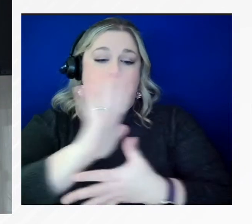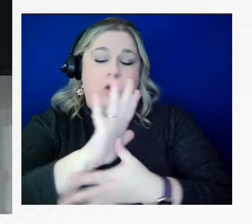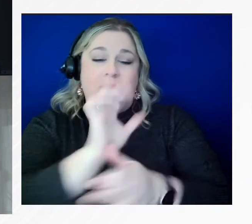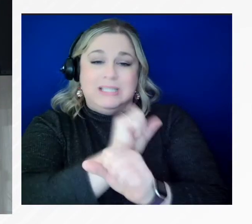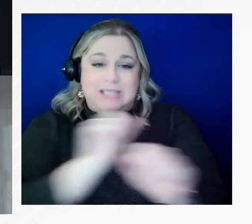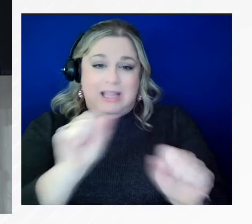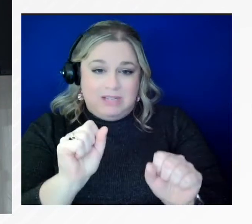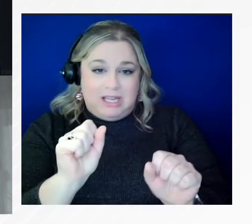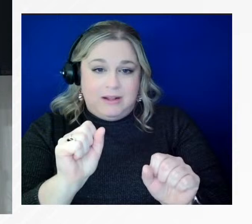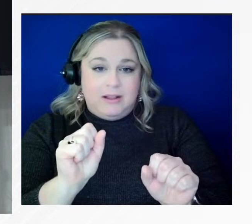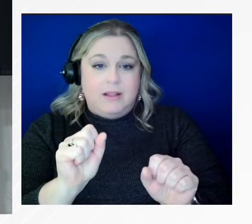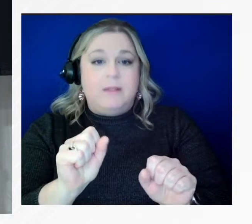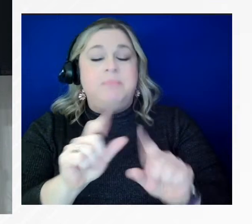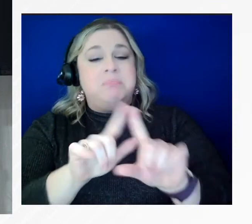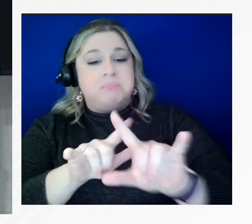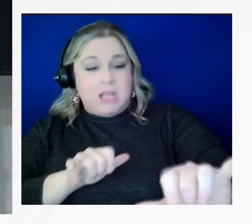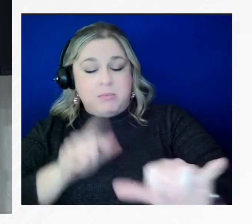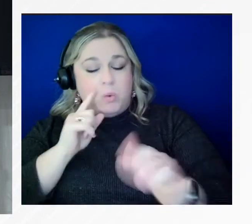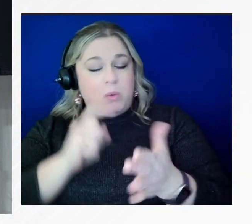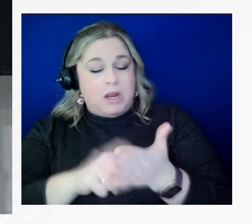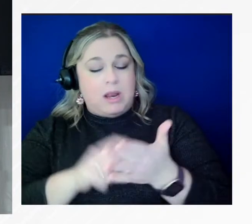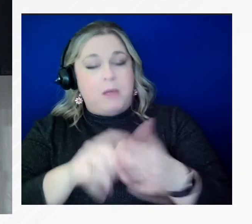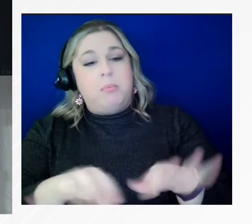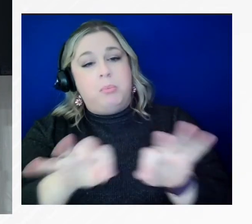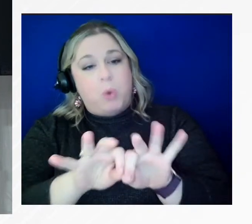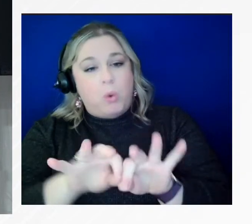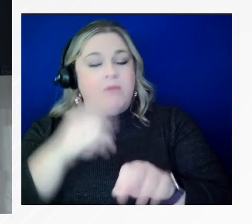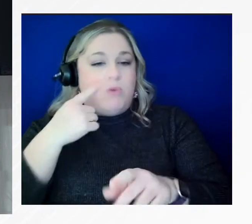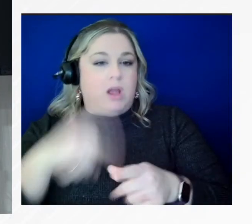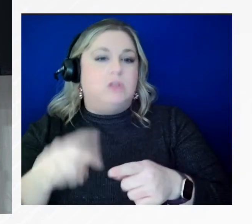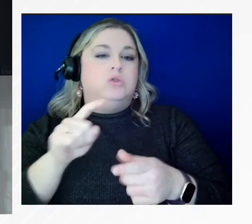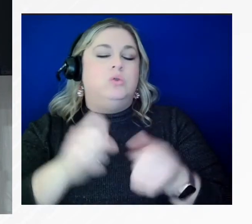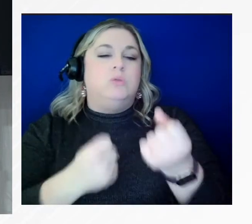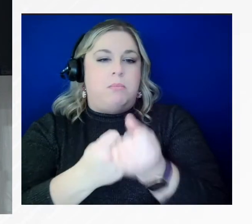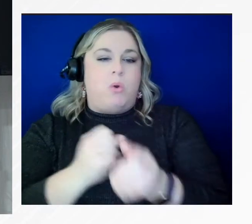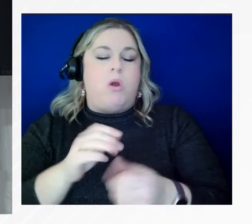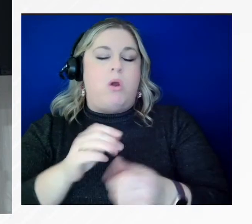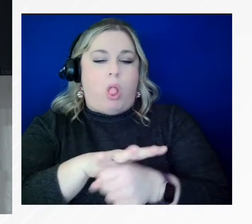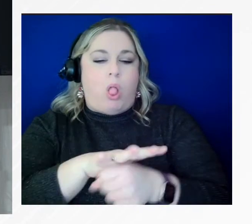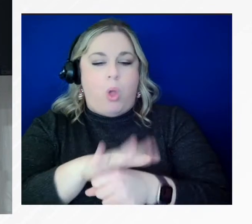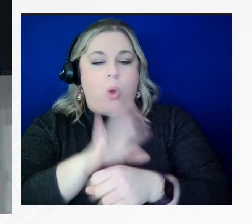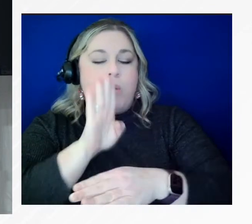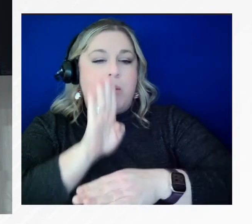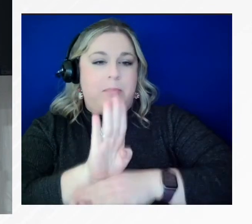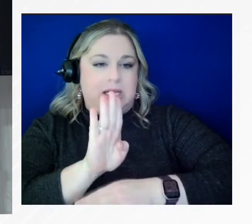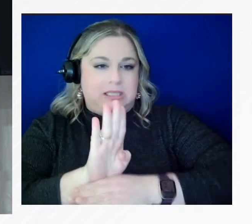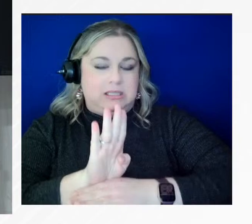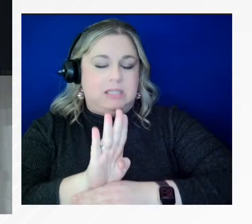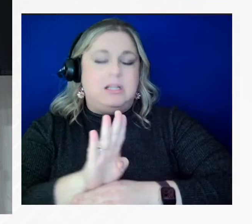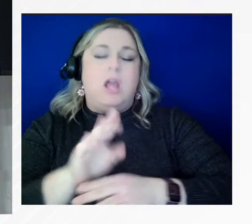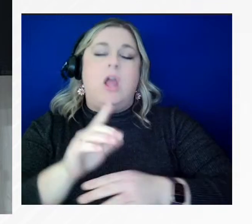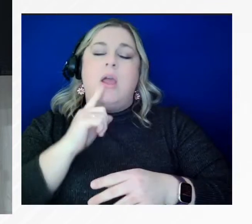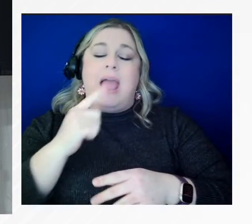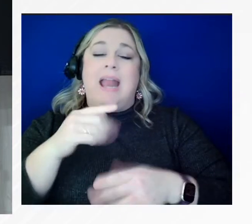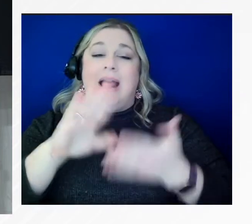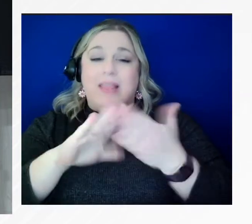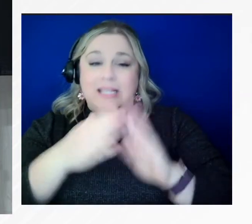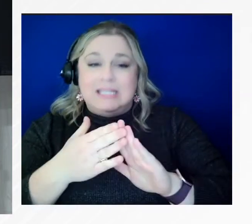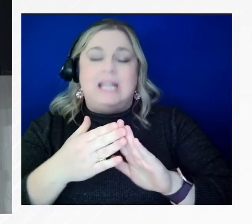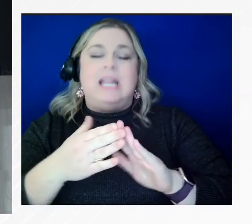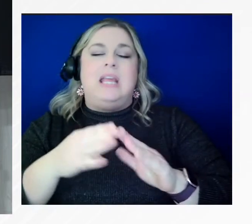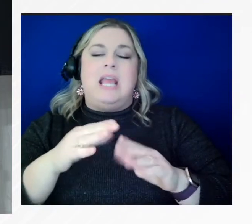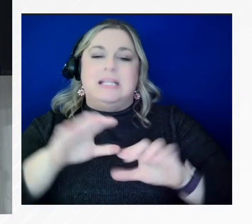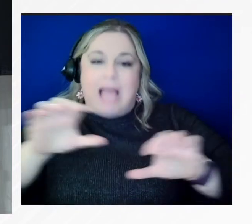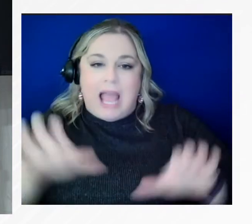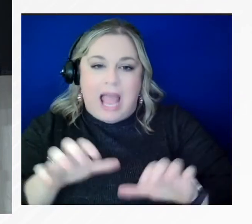businesses during this time. The city is actively working on resources and information to assist business owners as